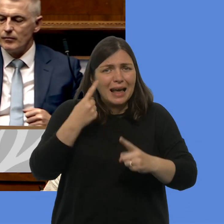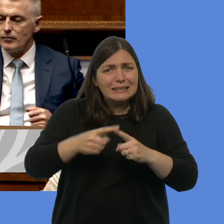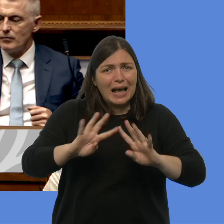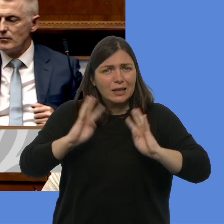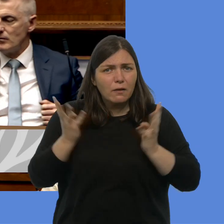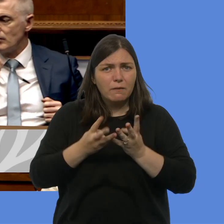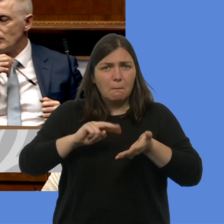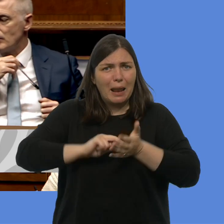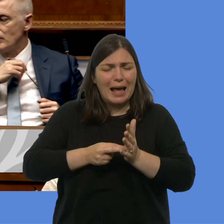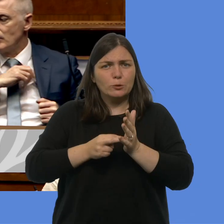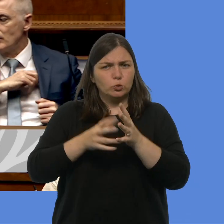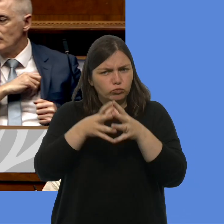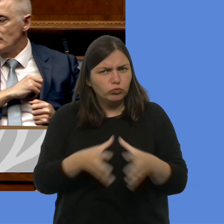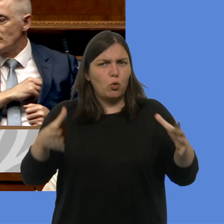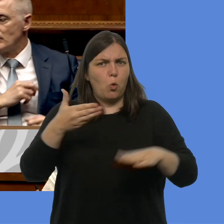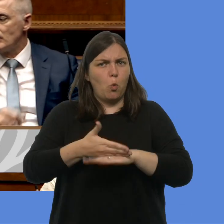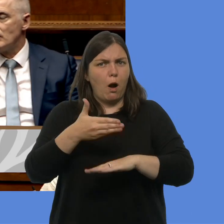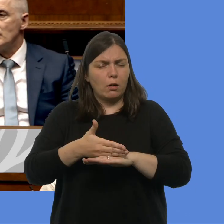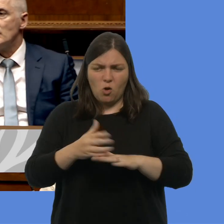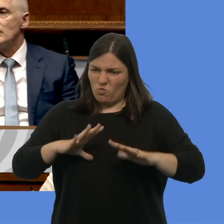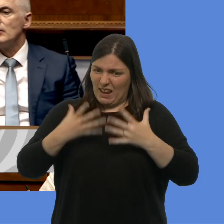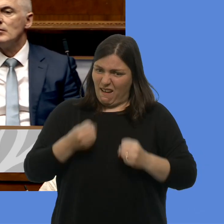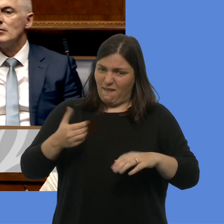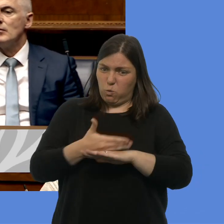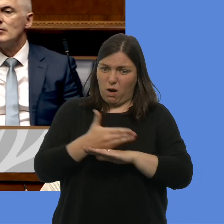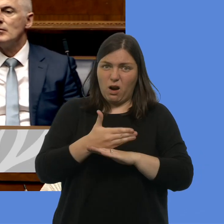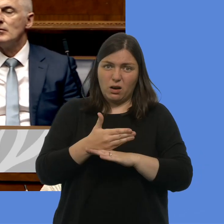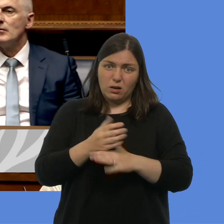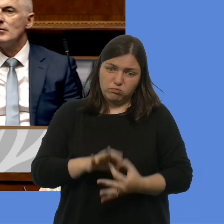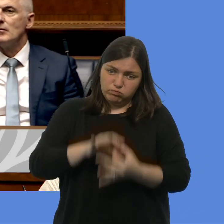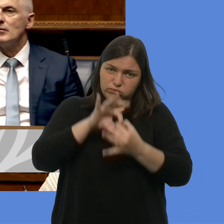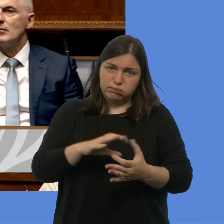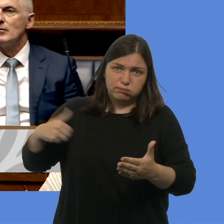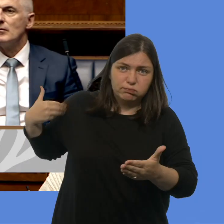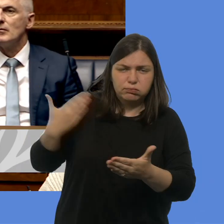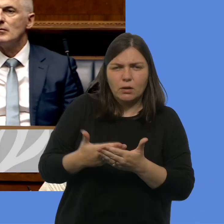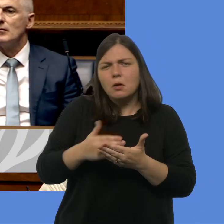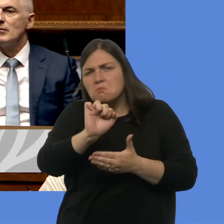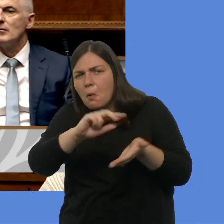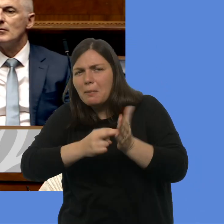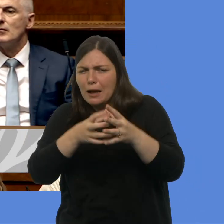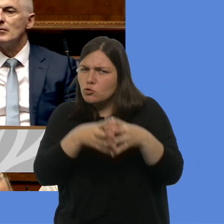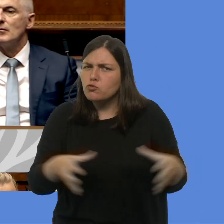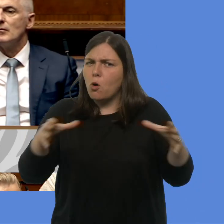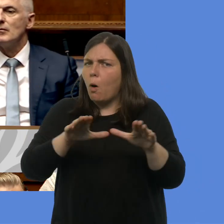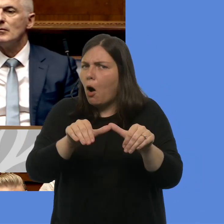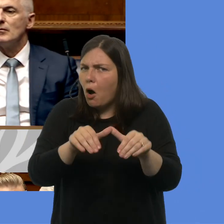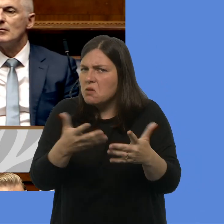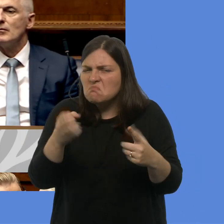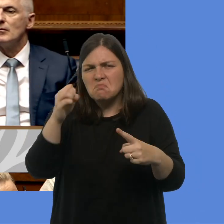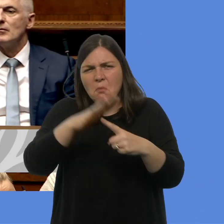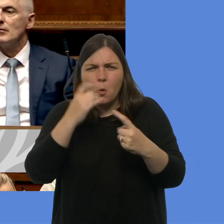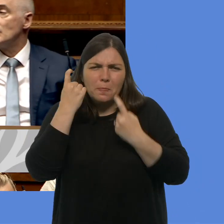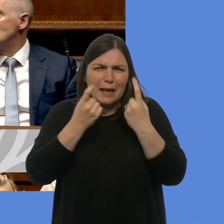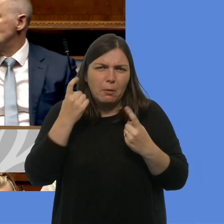been done to deepen cooperation across the island, particularly in the areas of health, infrastructure and economy, and how that cooperation benefits